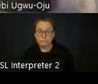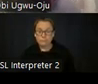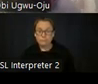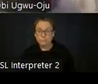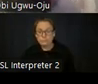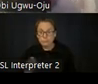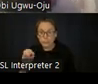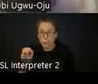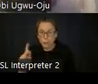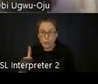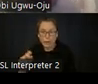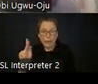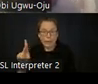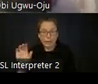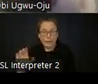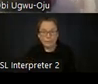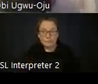Okay, Mr.